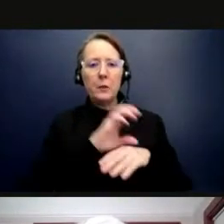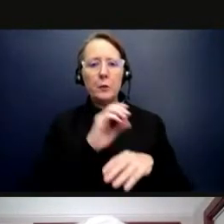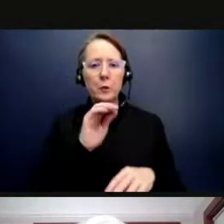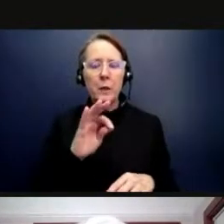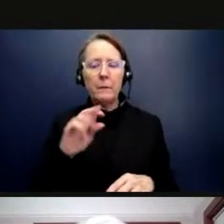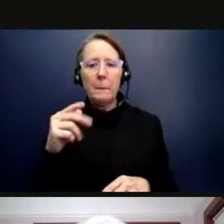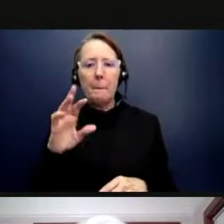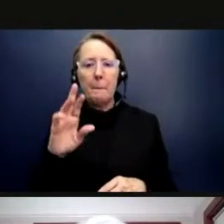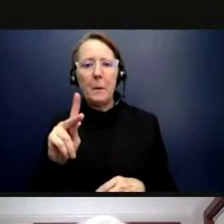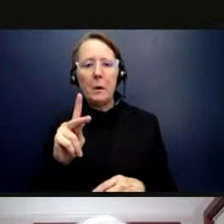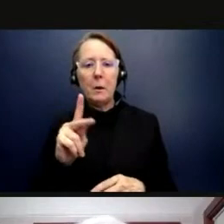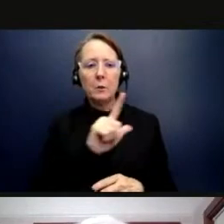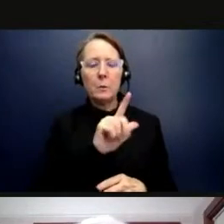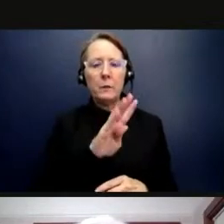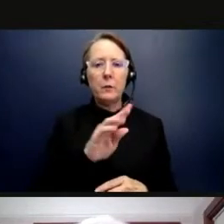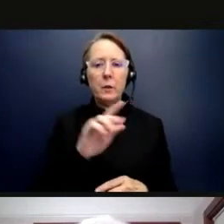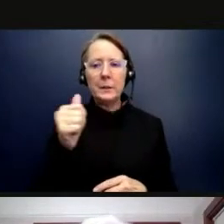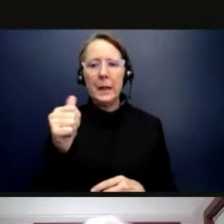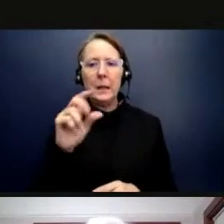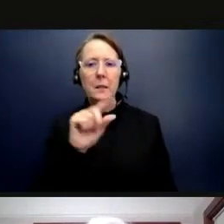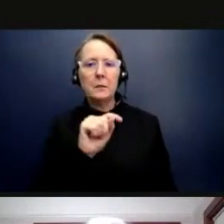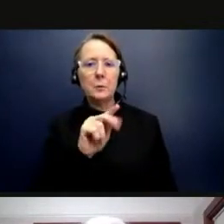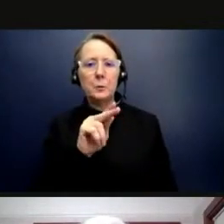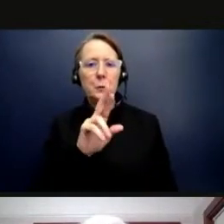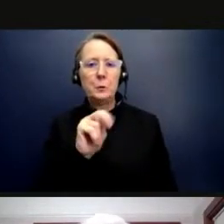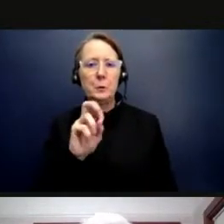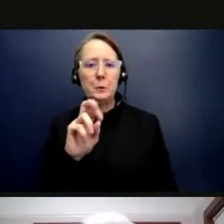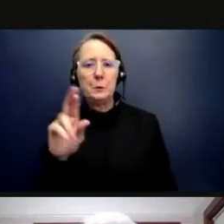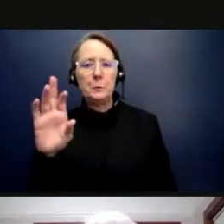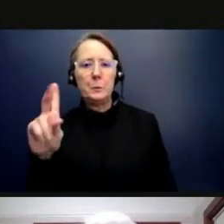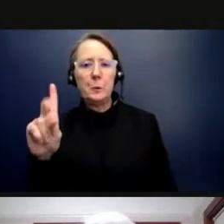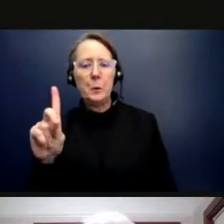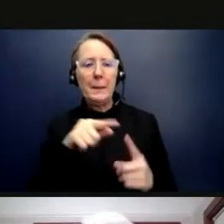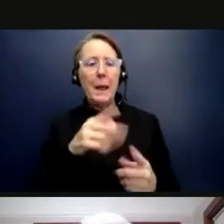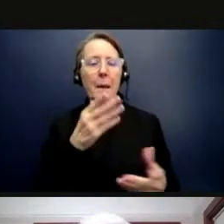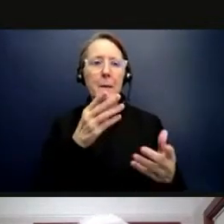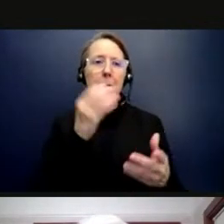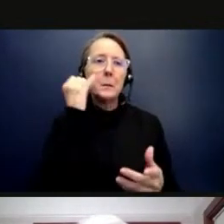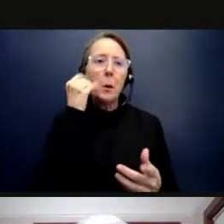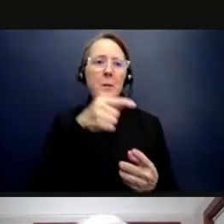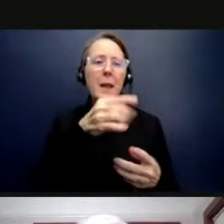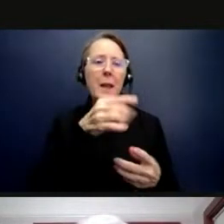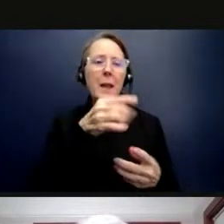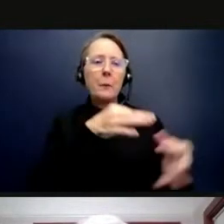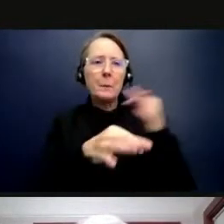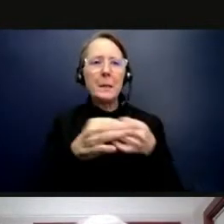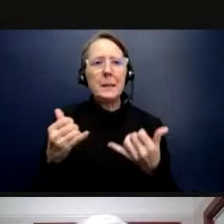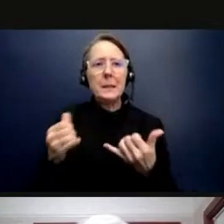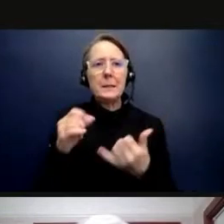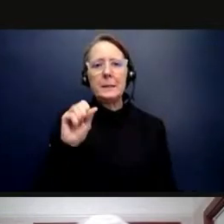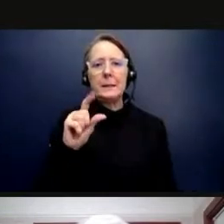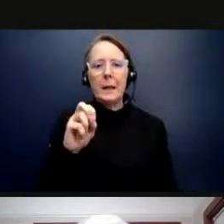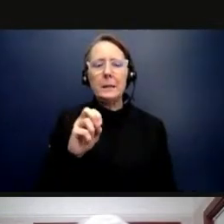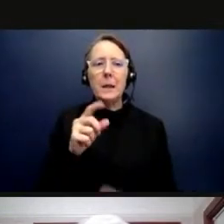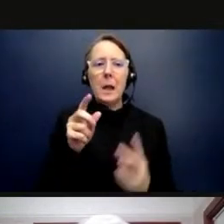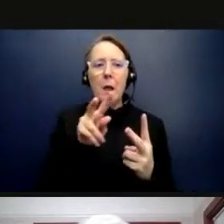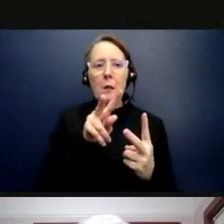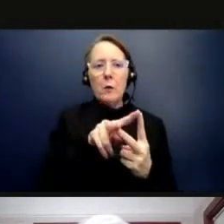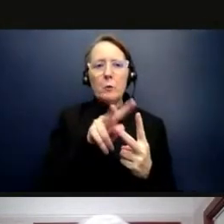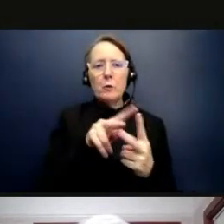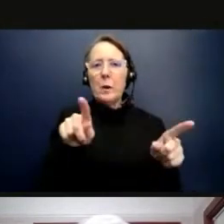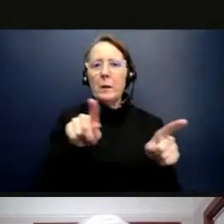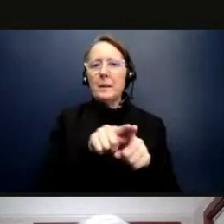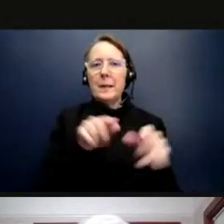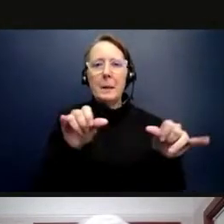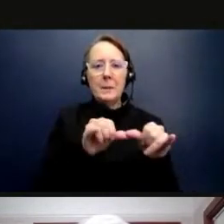2410 Turner Road would be the replacement for the existing site. They're both the same size and there's